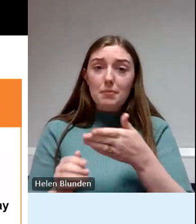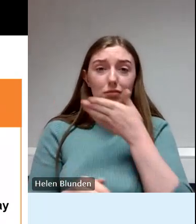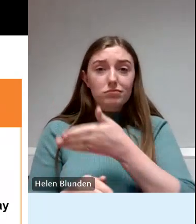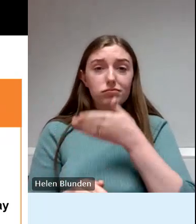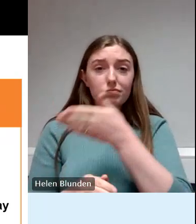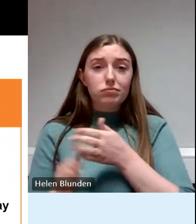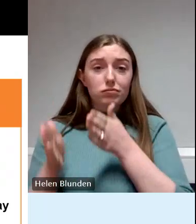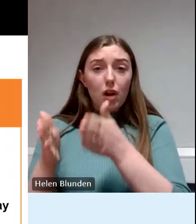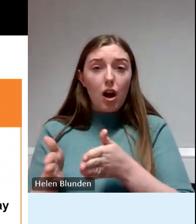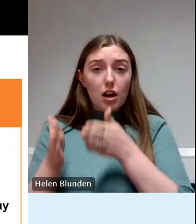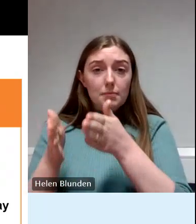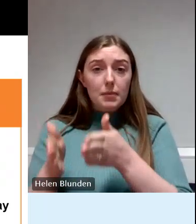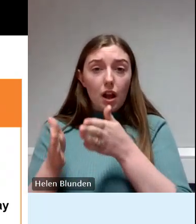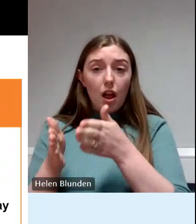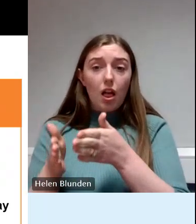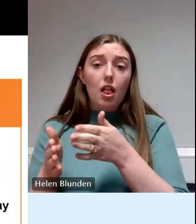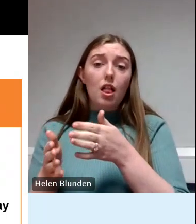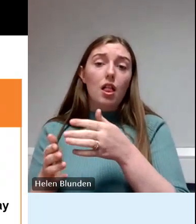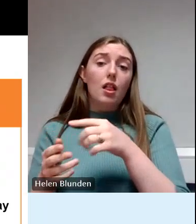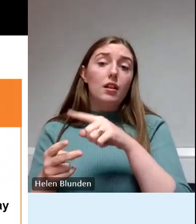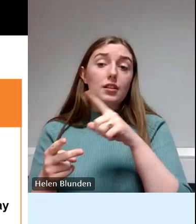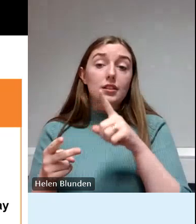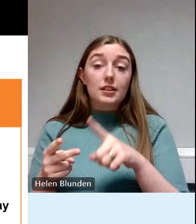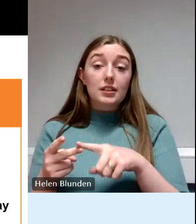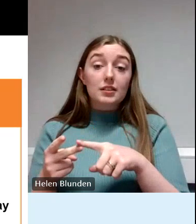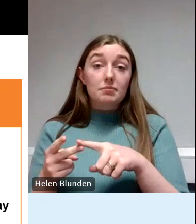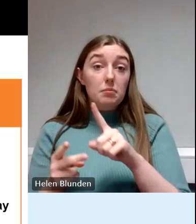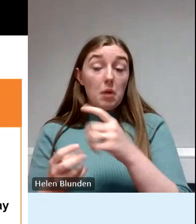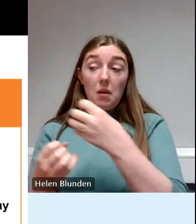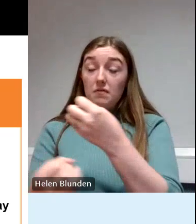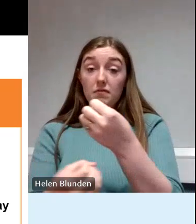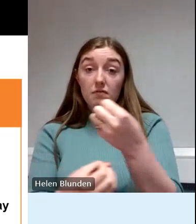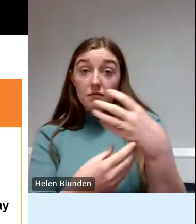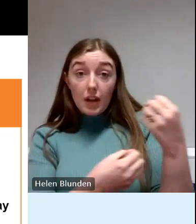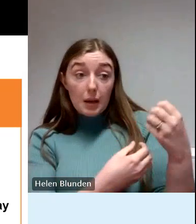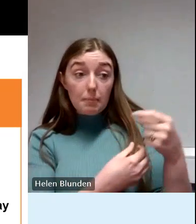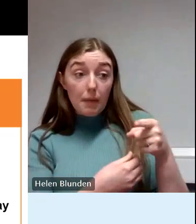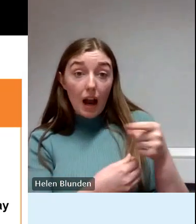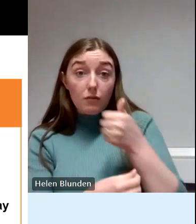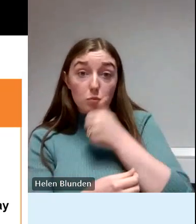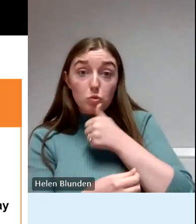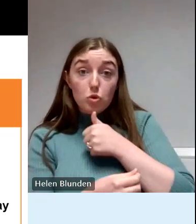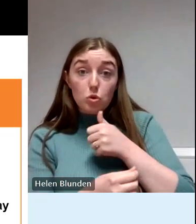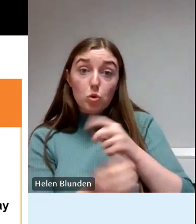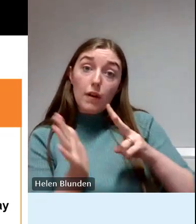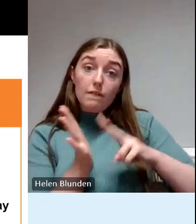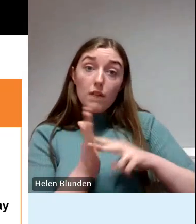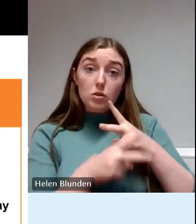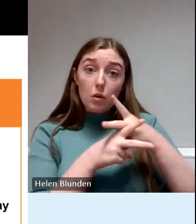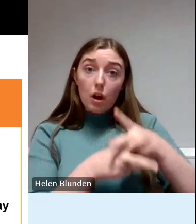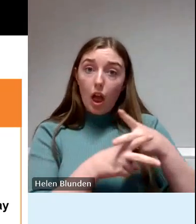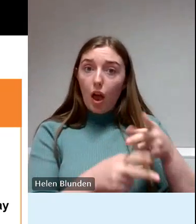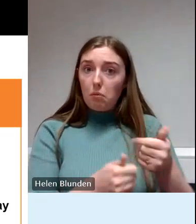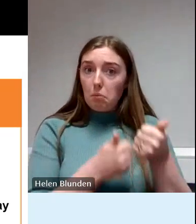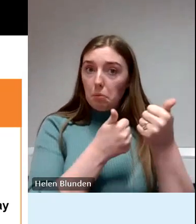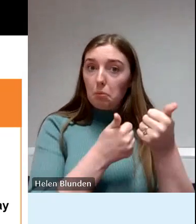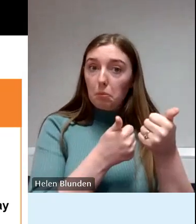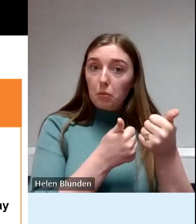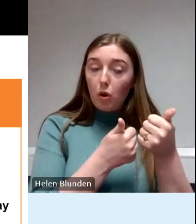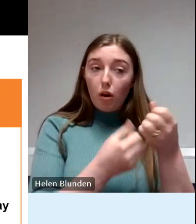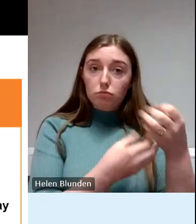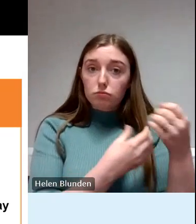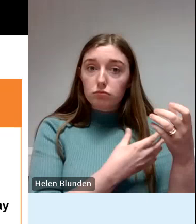feedback from patients has been good in terms of their experiences of the service. And the outcomes have been good as well.